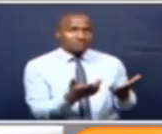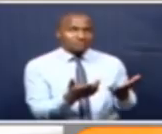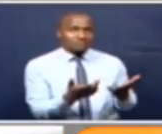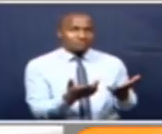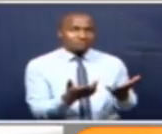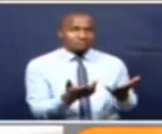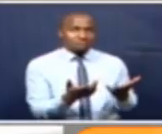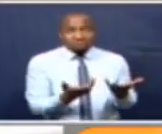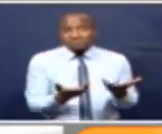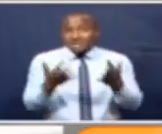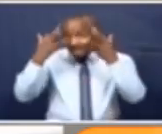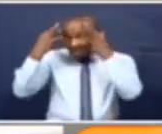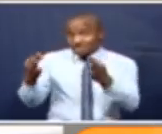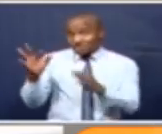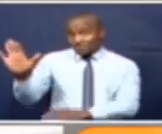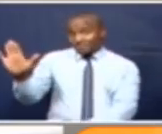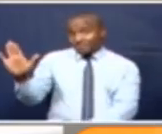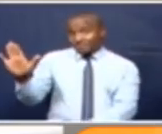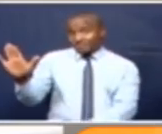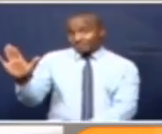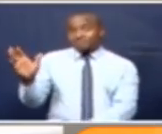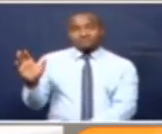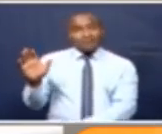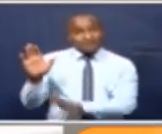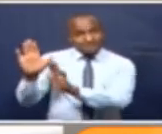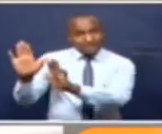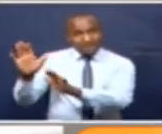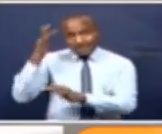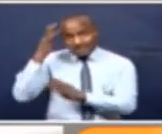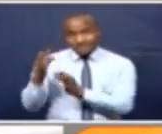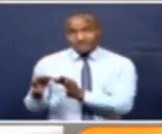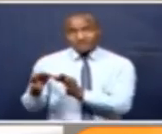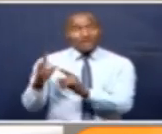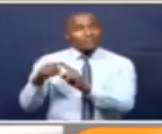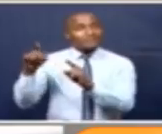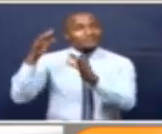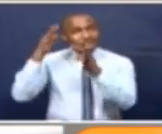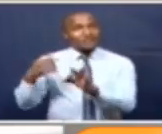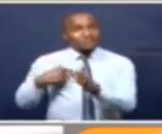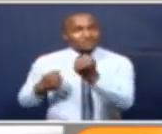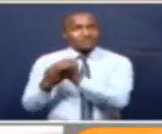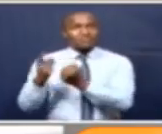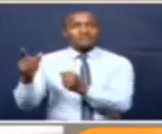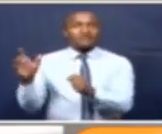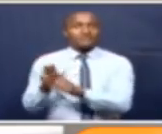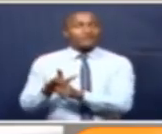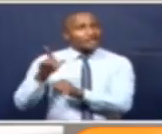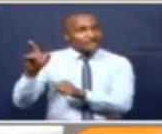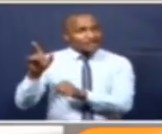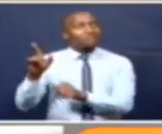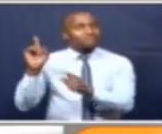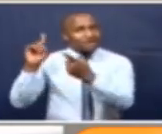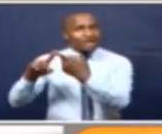Well, that is a decision for him to make. It is his own decision, and whatever decision he takes, I'll fully support him because he means well for that